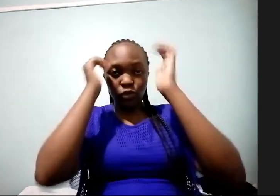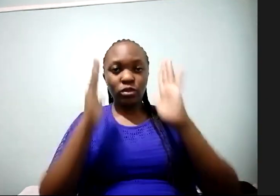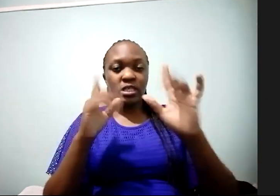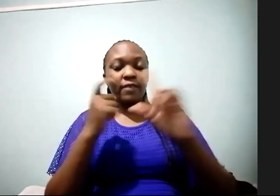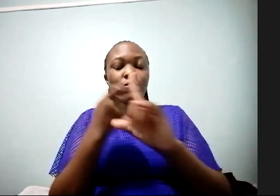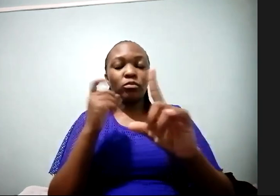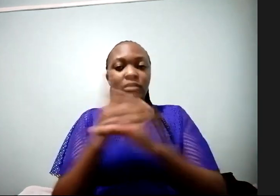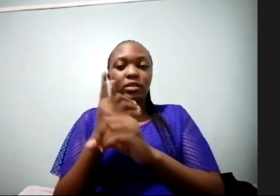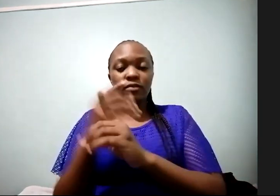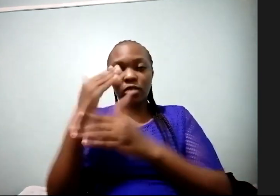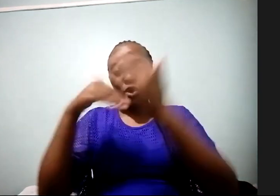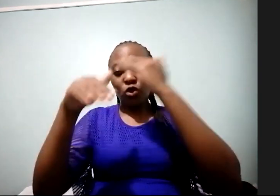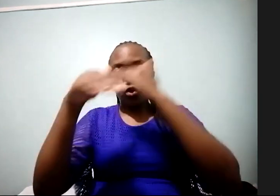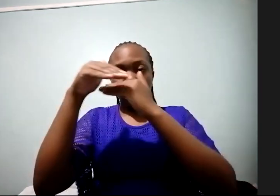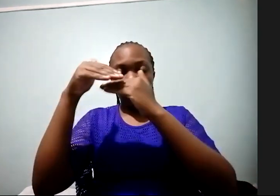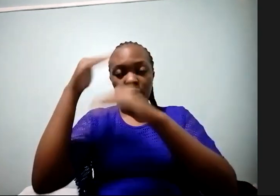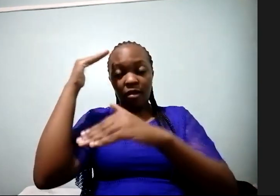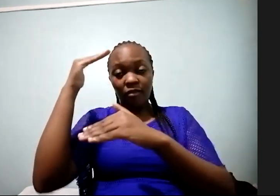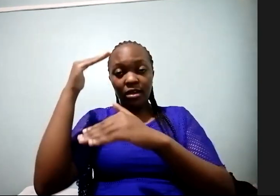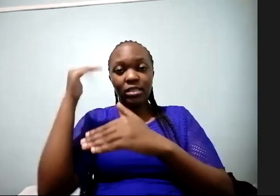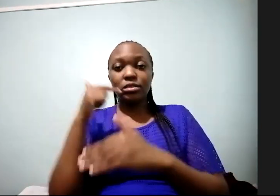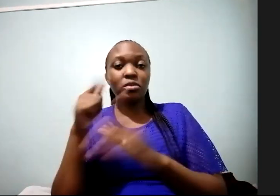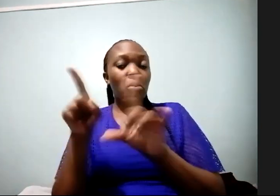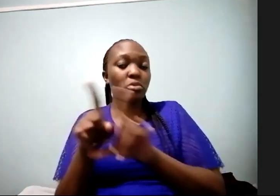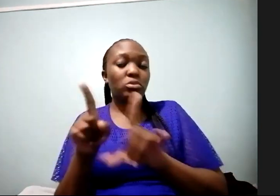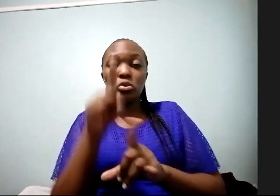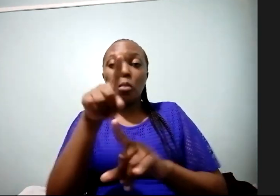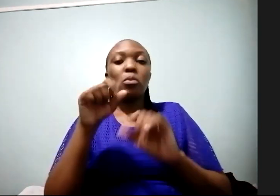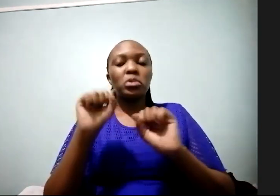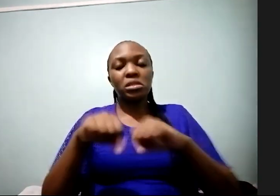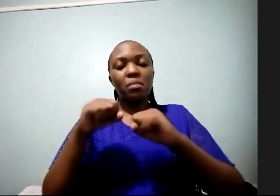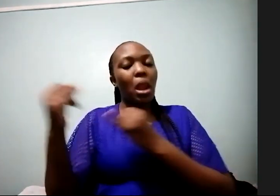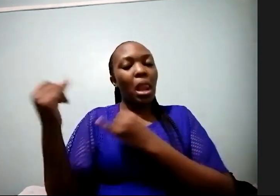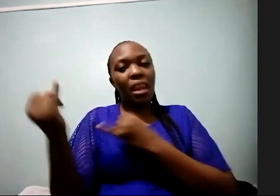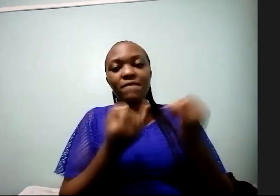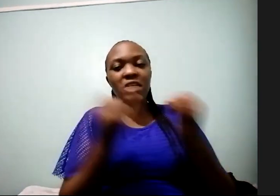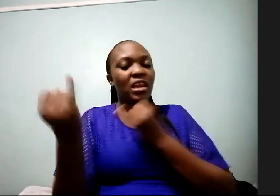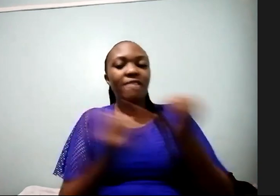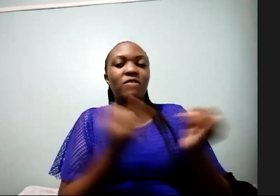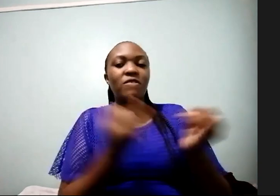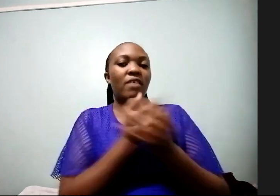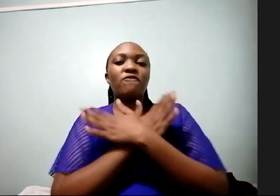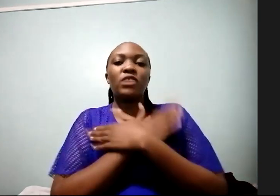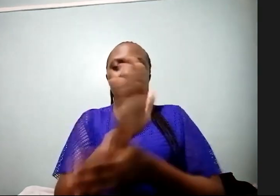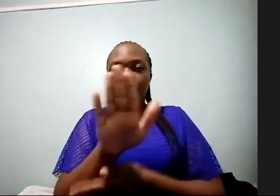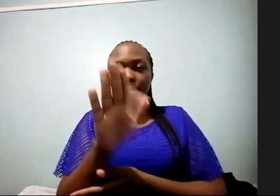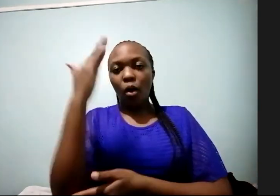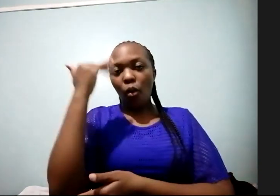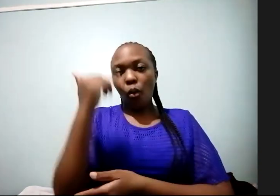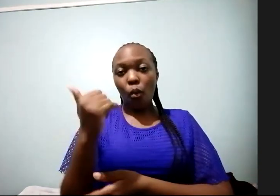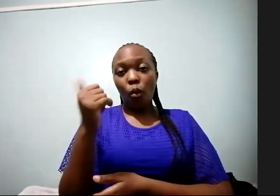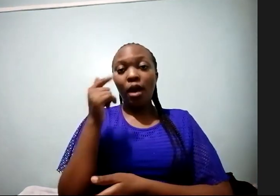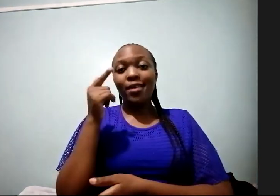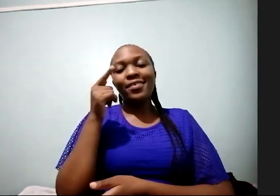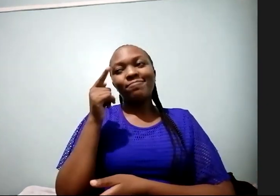Okay, cool. So you have a chance to invite your friends so that at least they can get to know what you've been learning, and